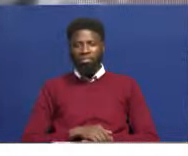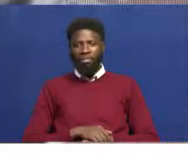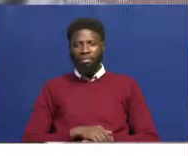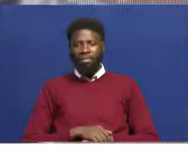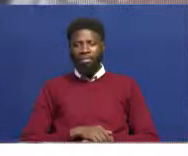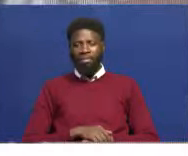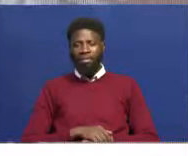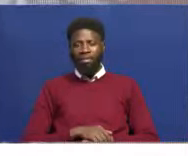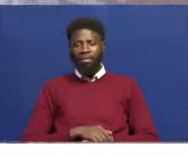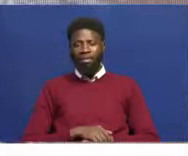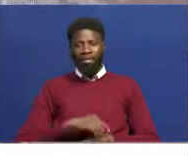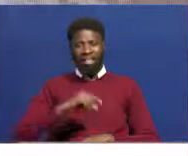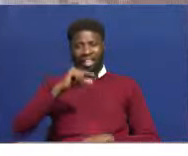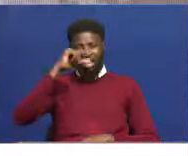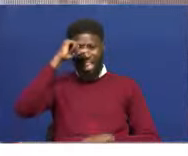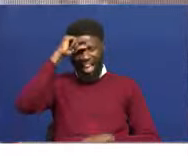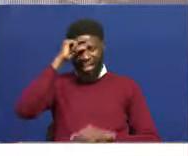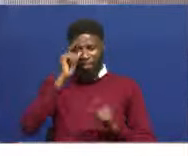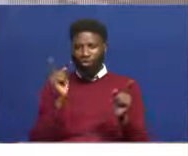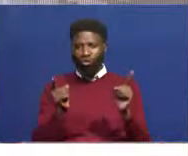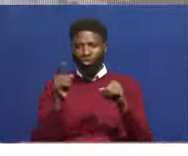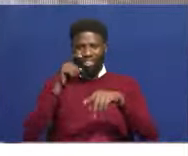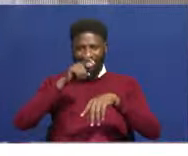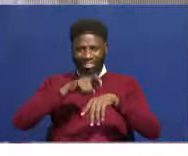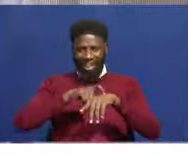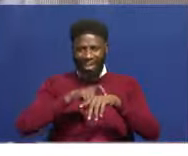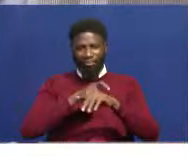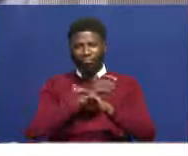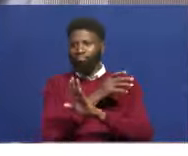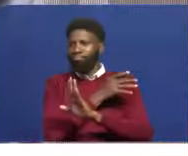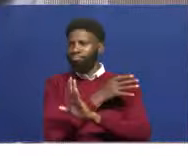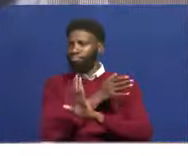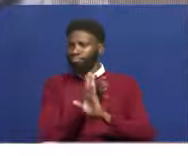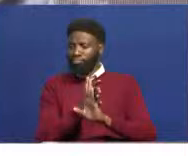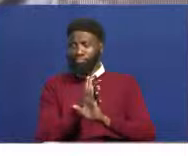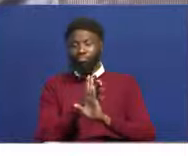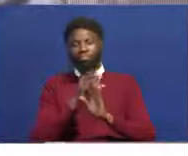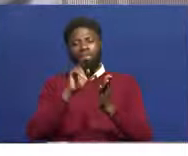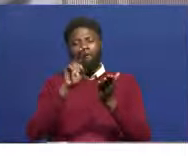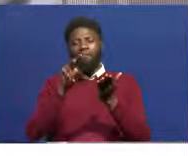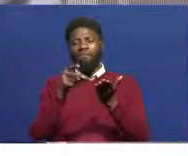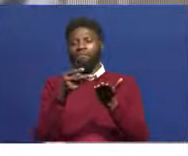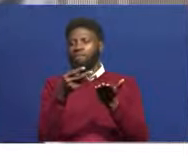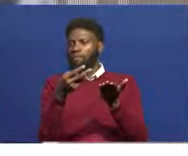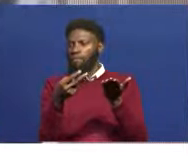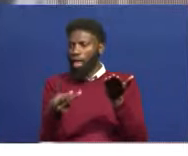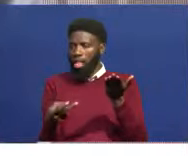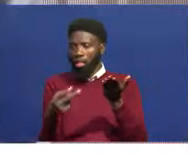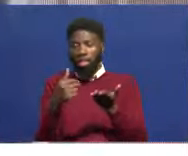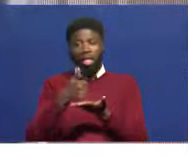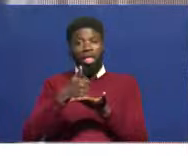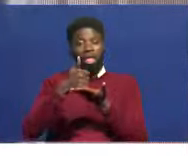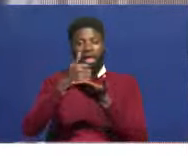and the transitional governments have failed to take South Sudan into peace.